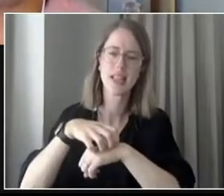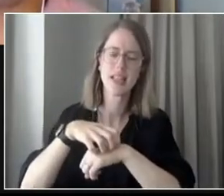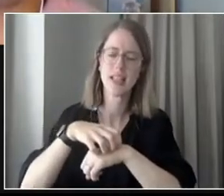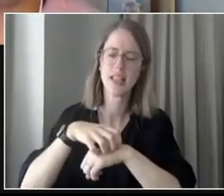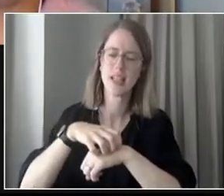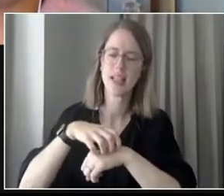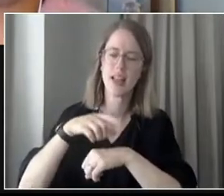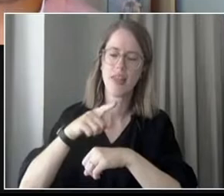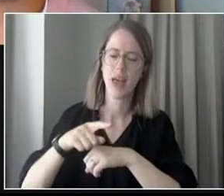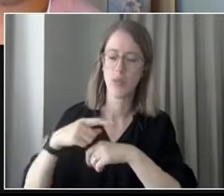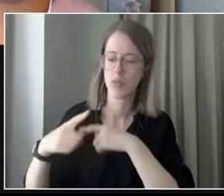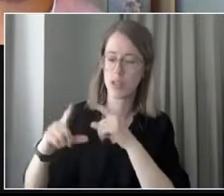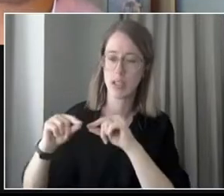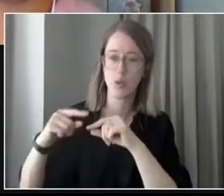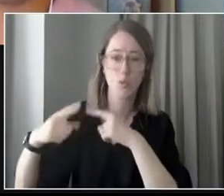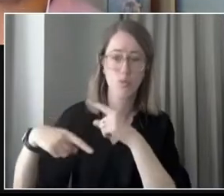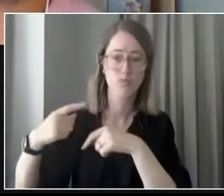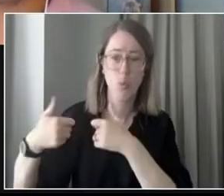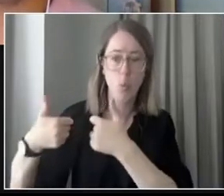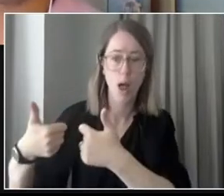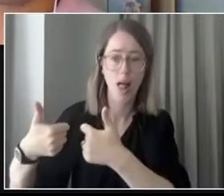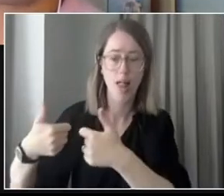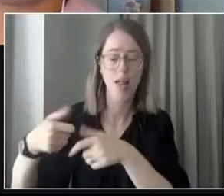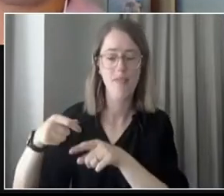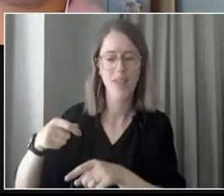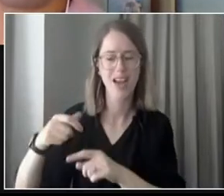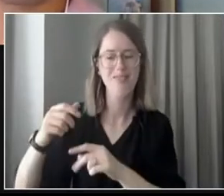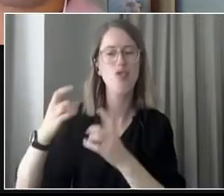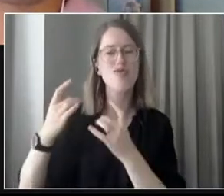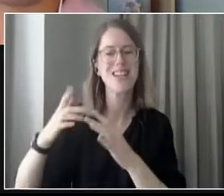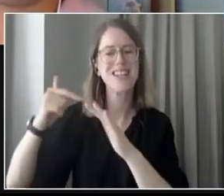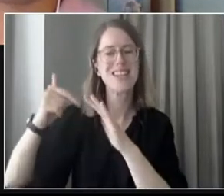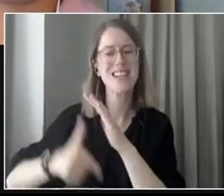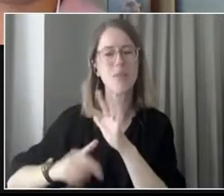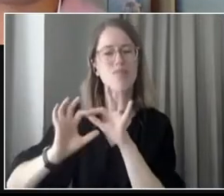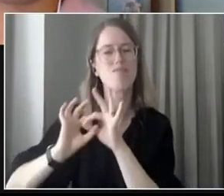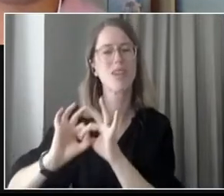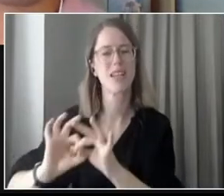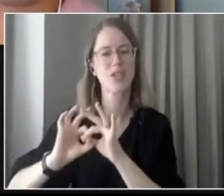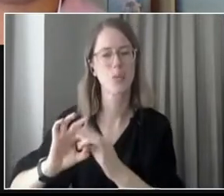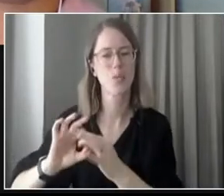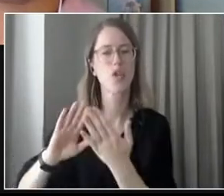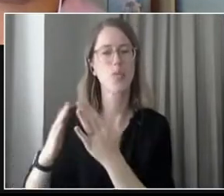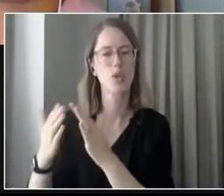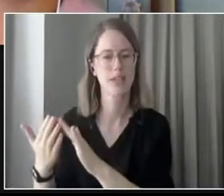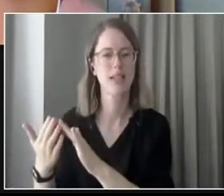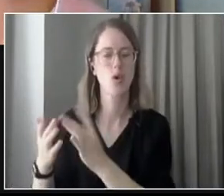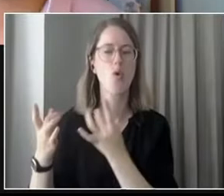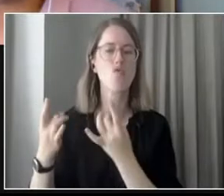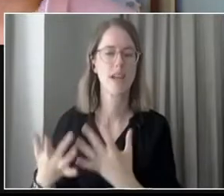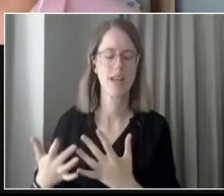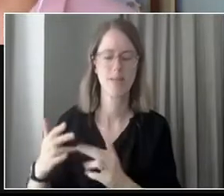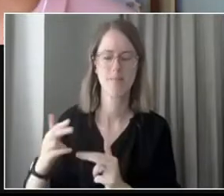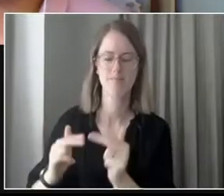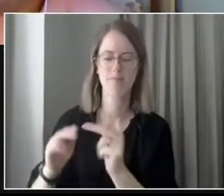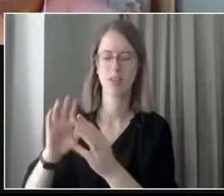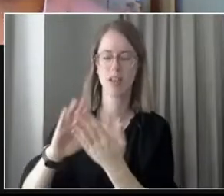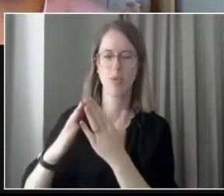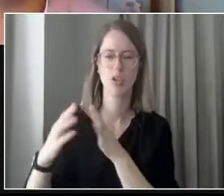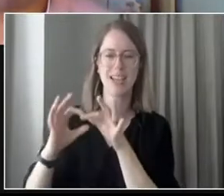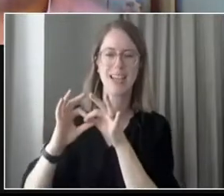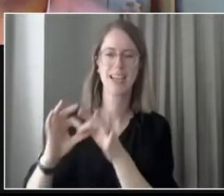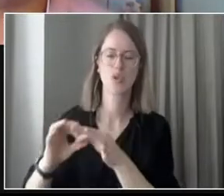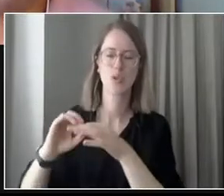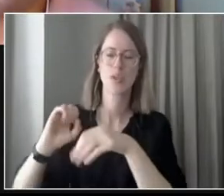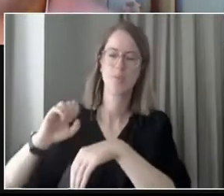best were the ones that had built the deepest roots with community, built community around their institutions, built